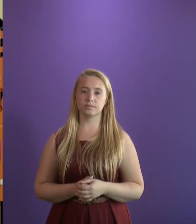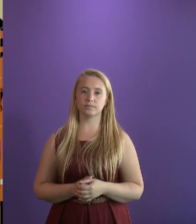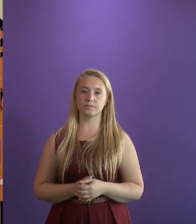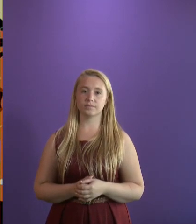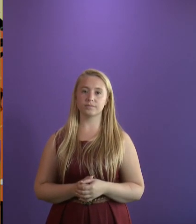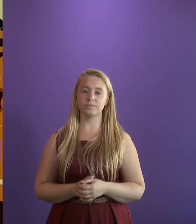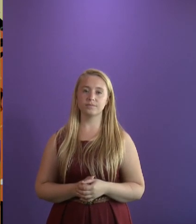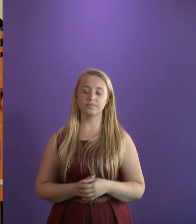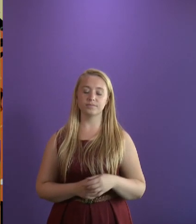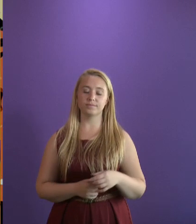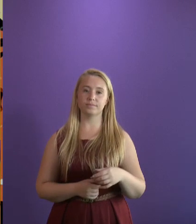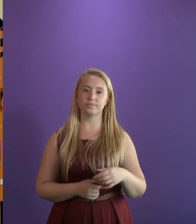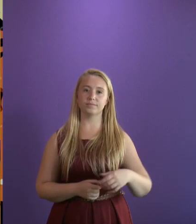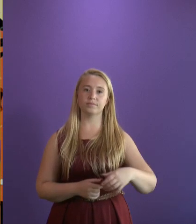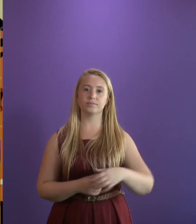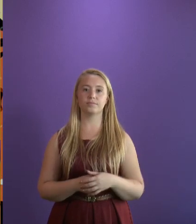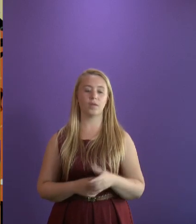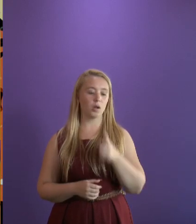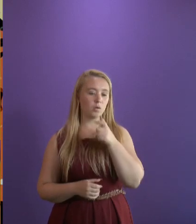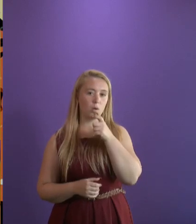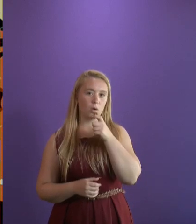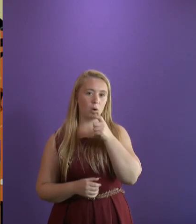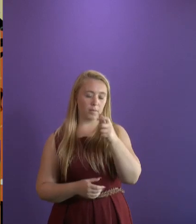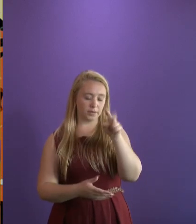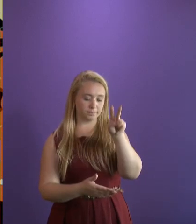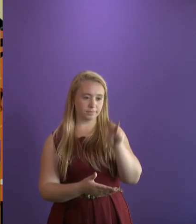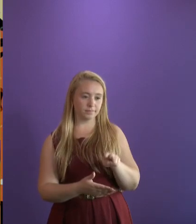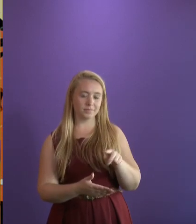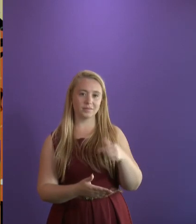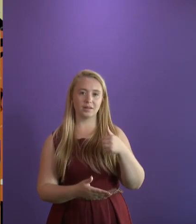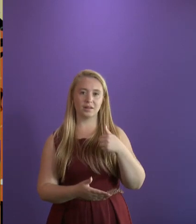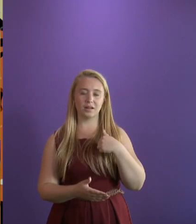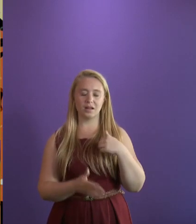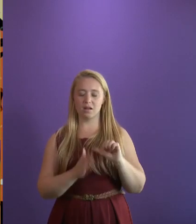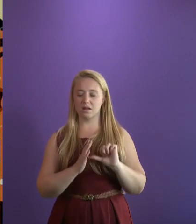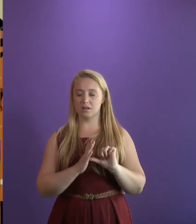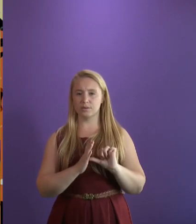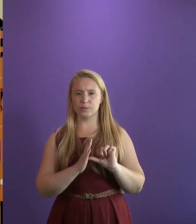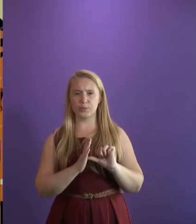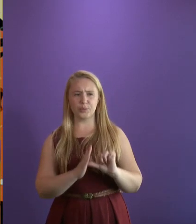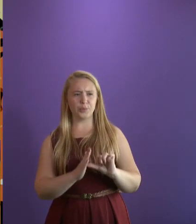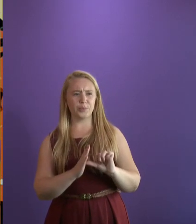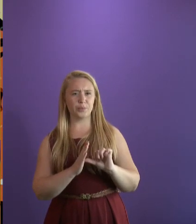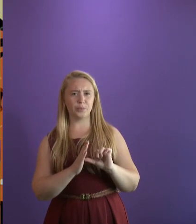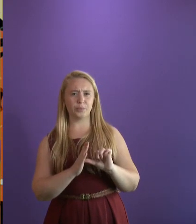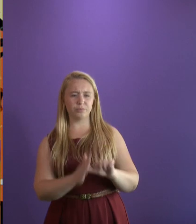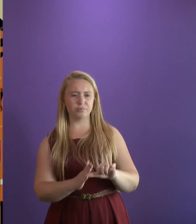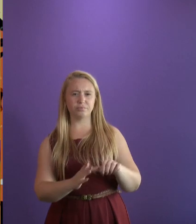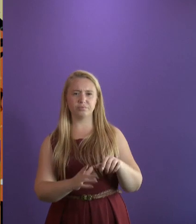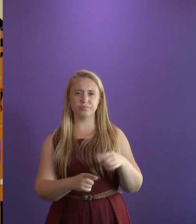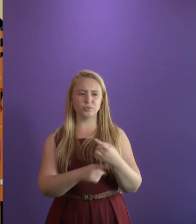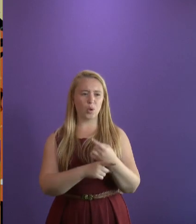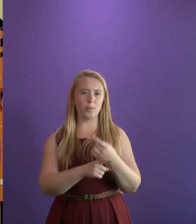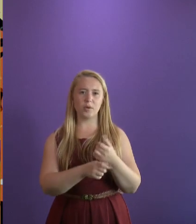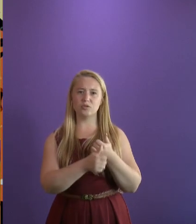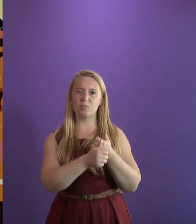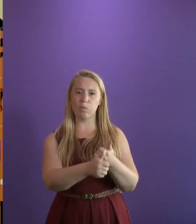I've got a comment here that says, I'm finding it difficult listening to how it's difficult to get support in place for people